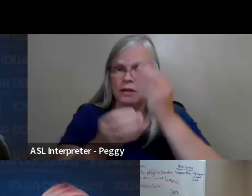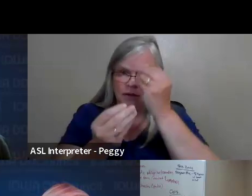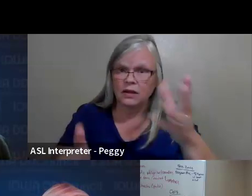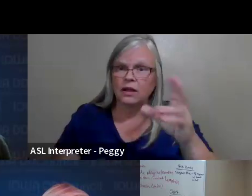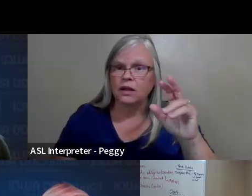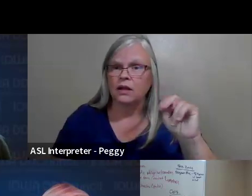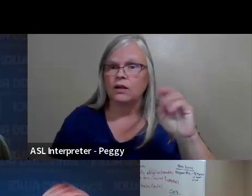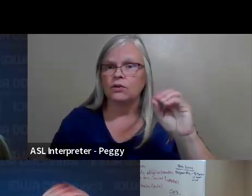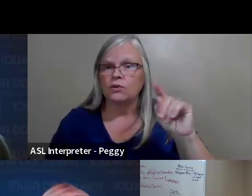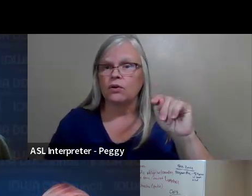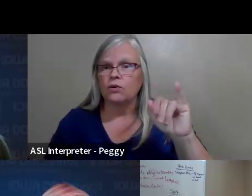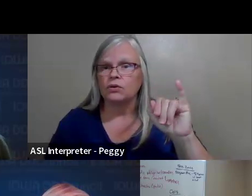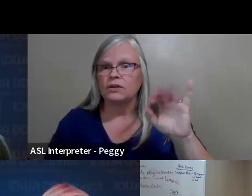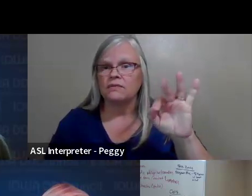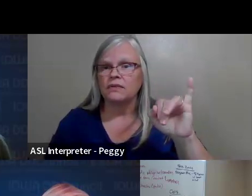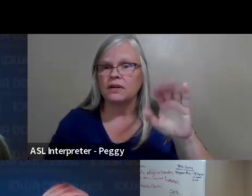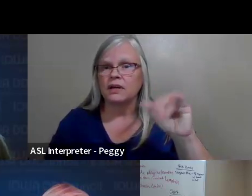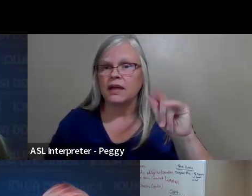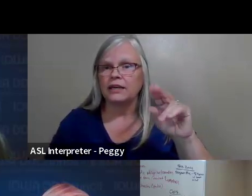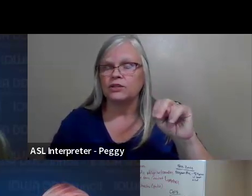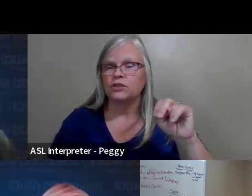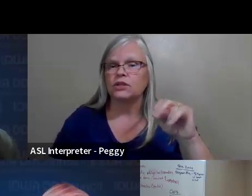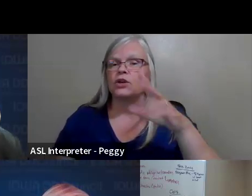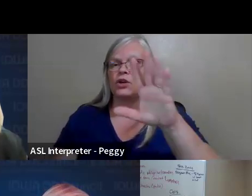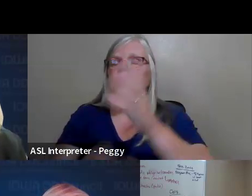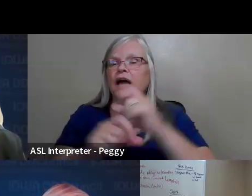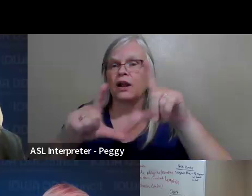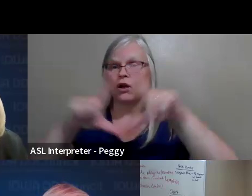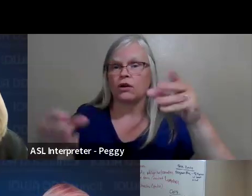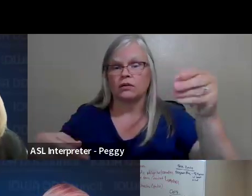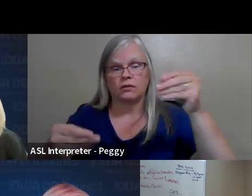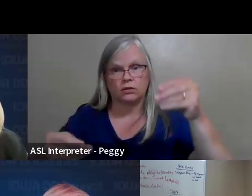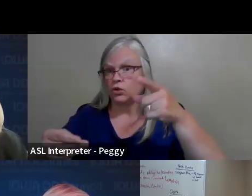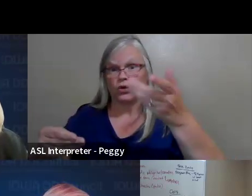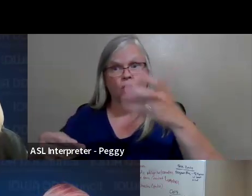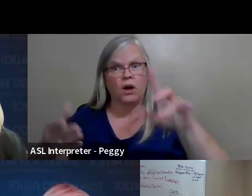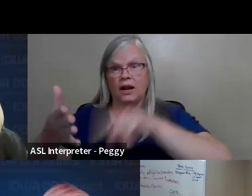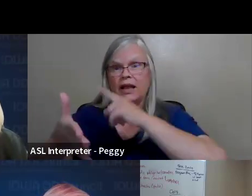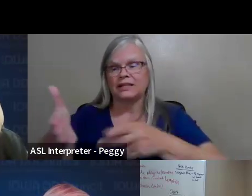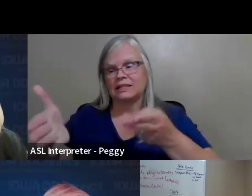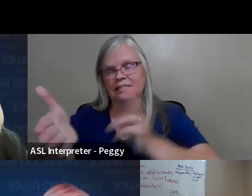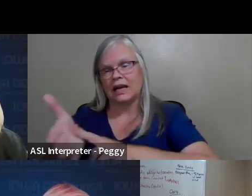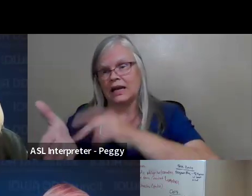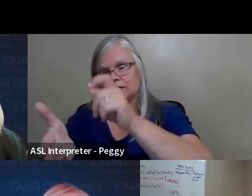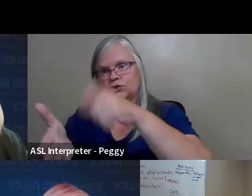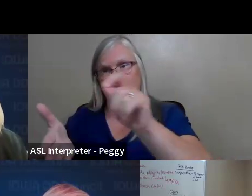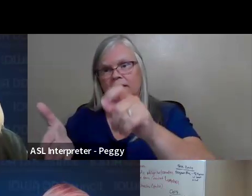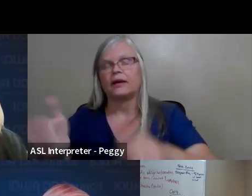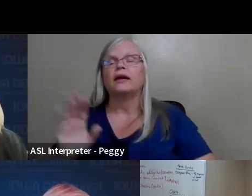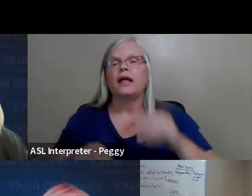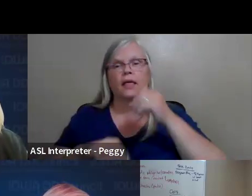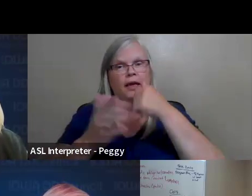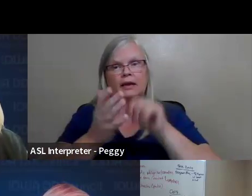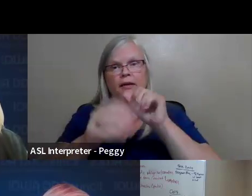of that. And so you would have gotten a card in the mail saying, if you don't want to be canceled, just sign this, check this box, mail it back to